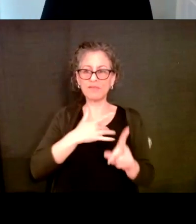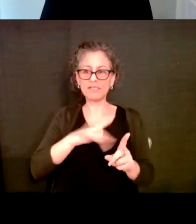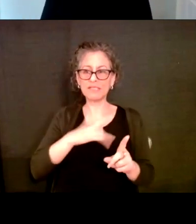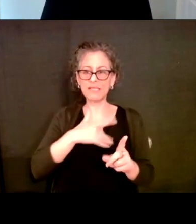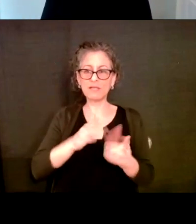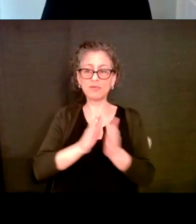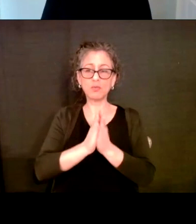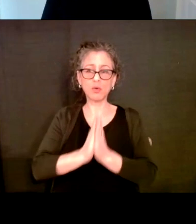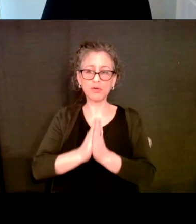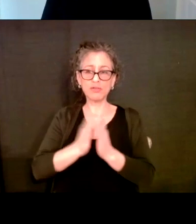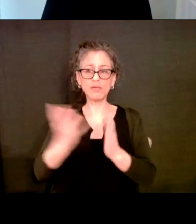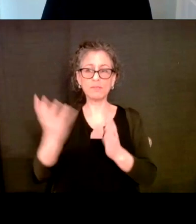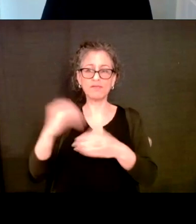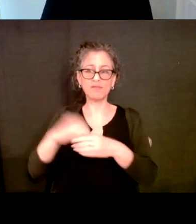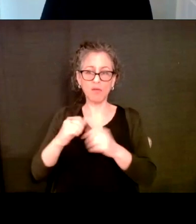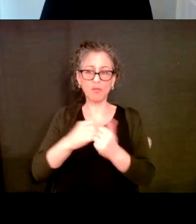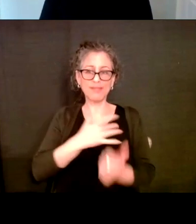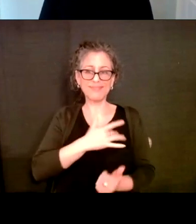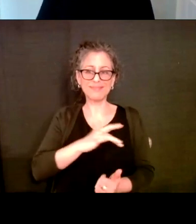the senses.